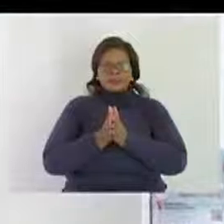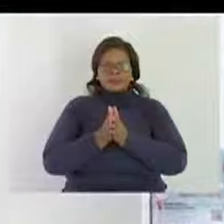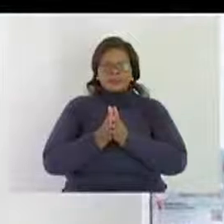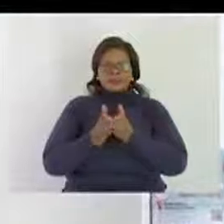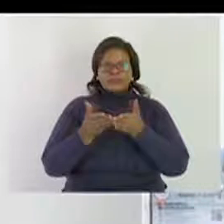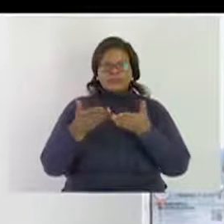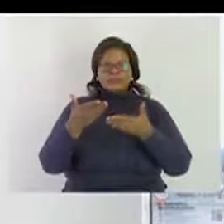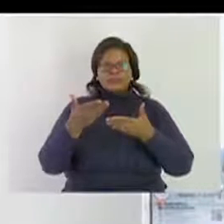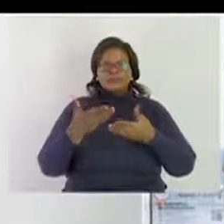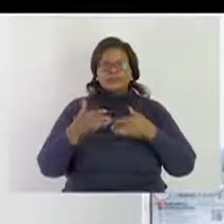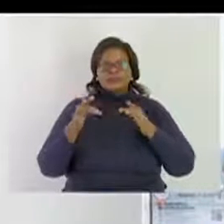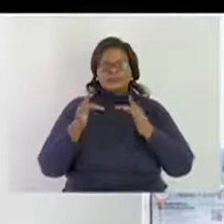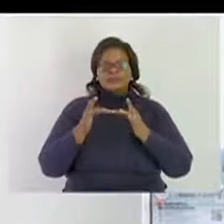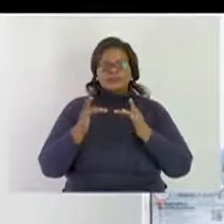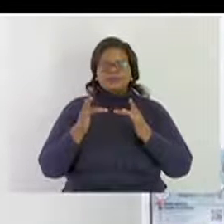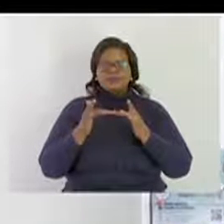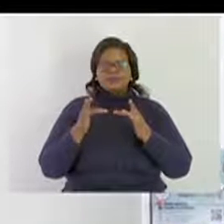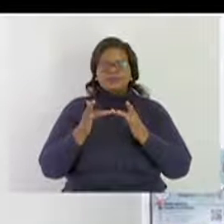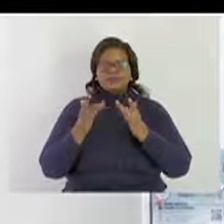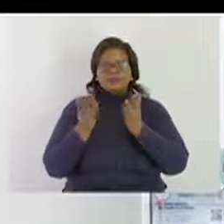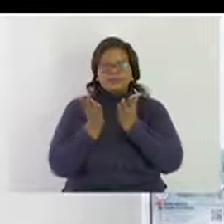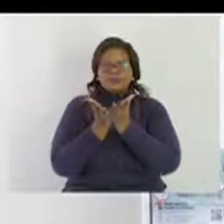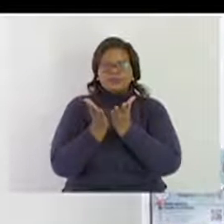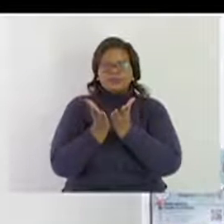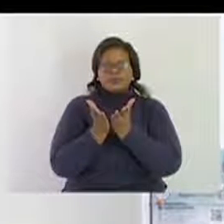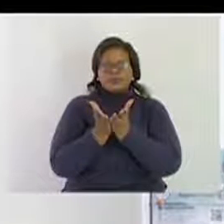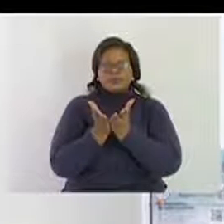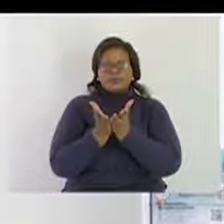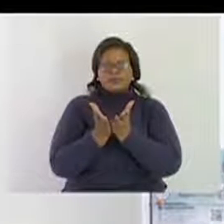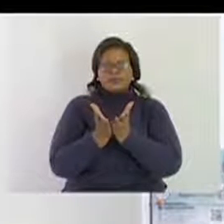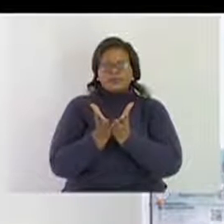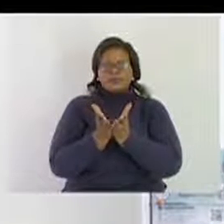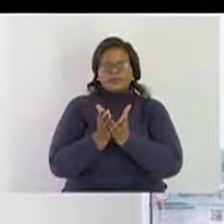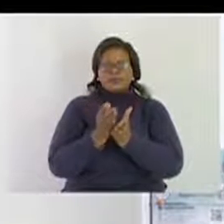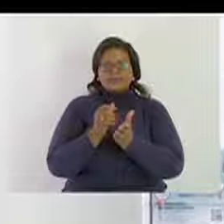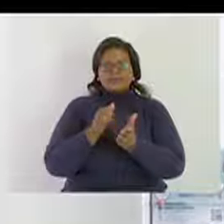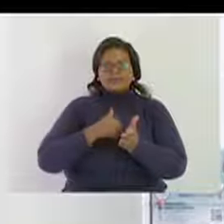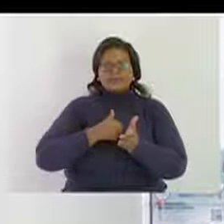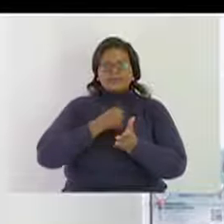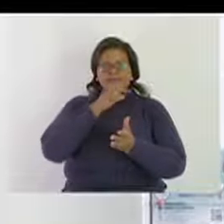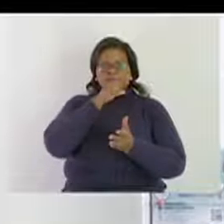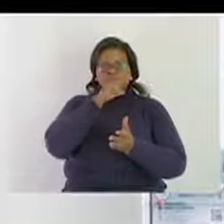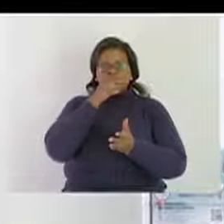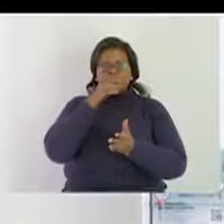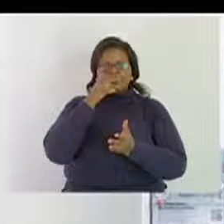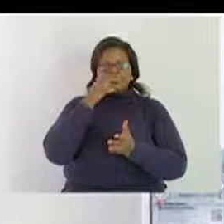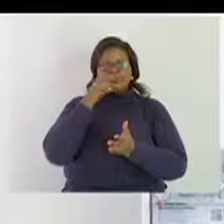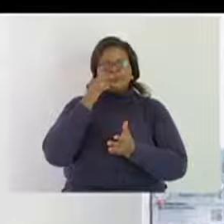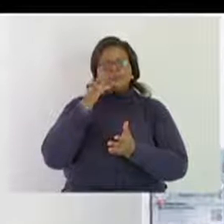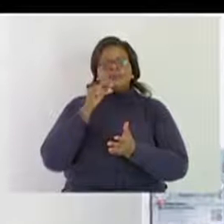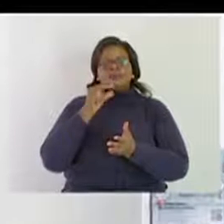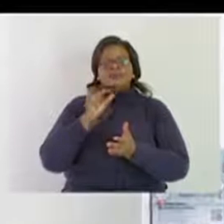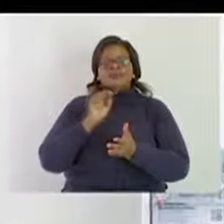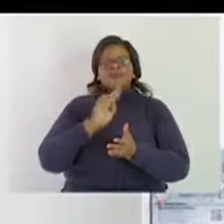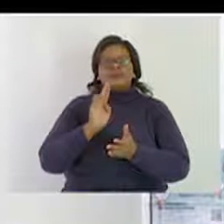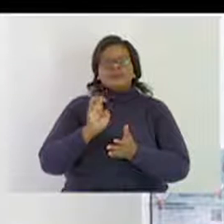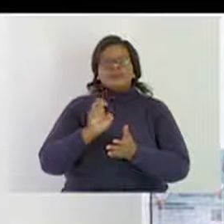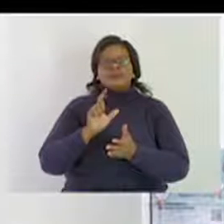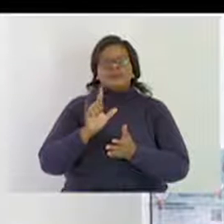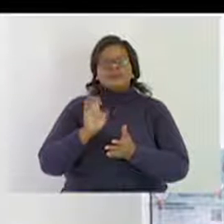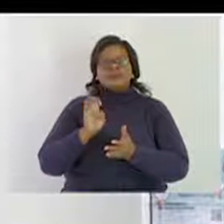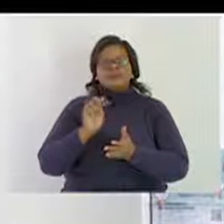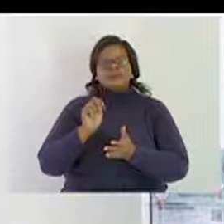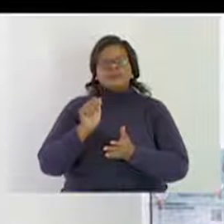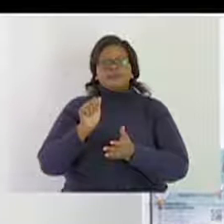Welcome to MyZone online school. My name is Ismail Topoli, and welcome, Pamwine. Please